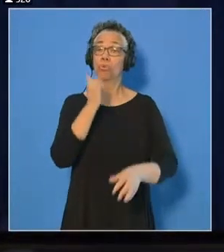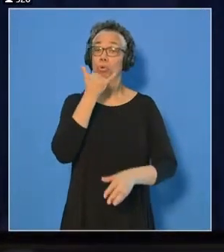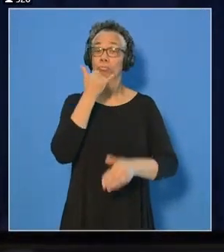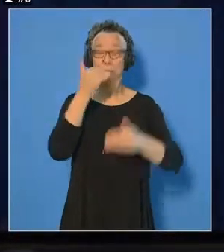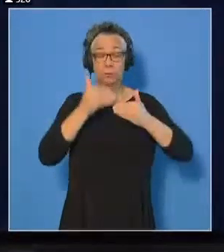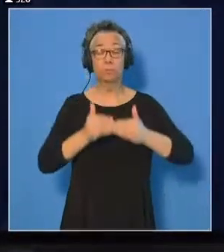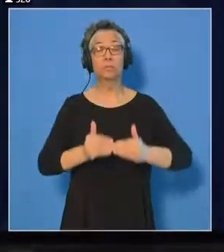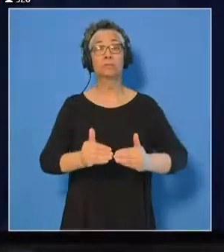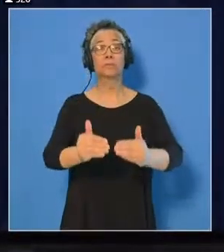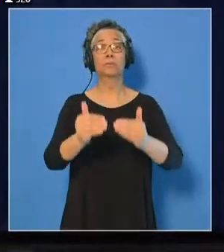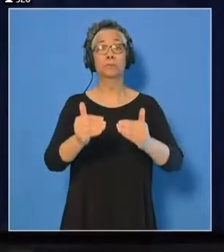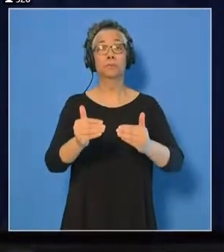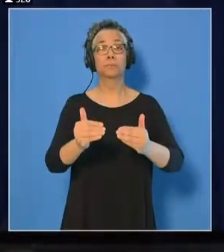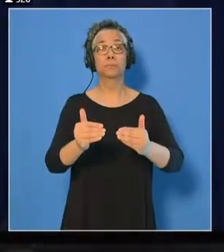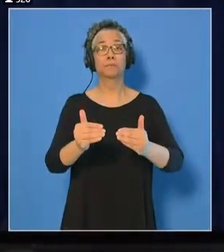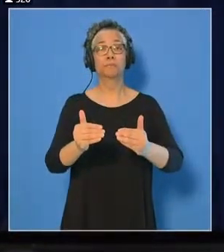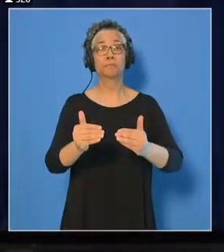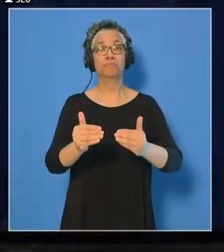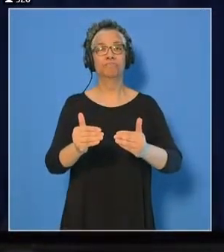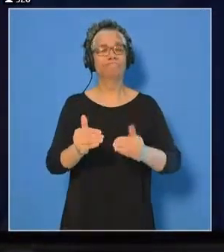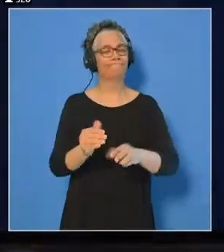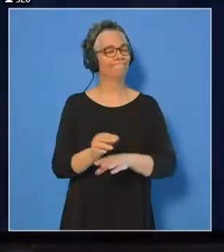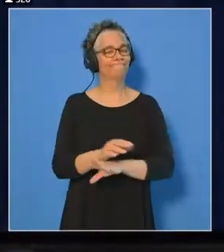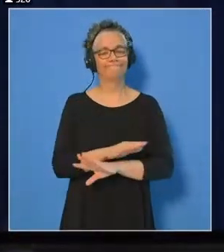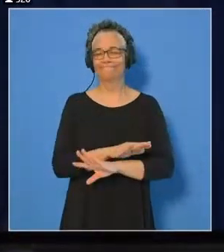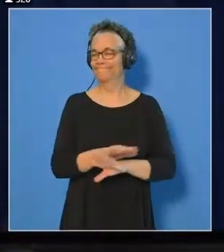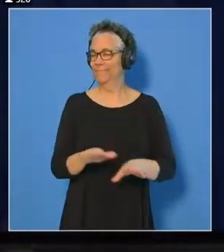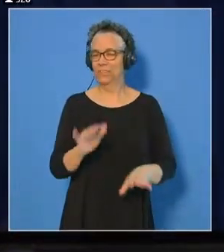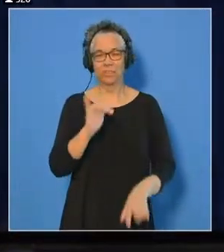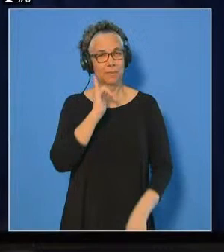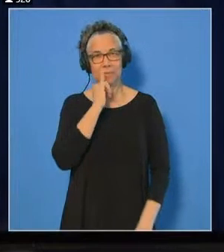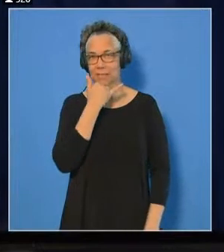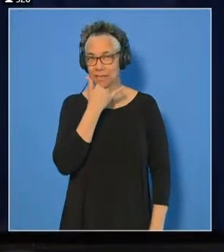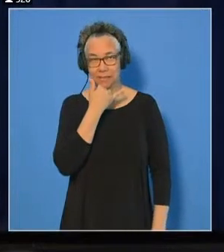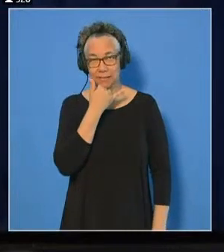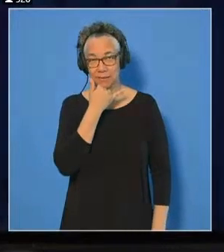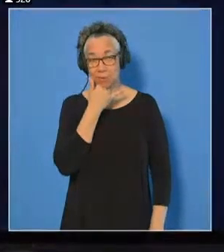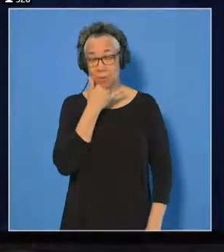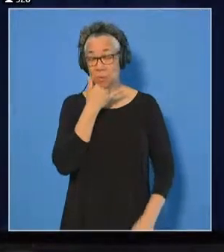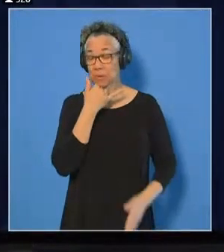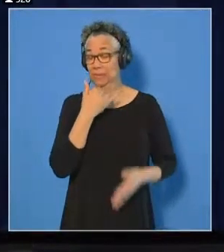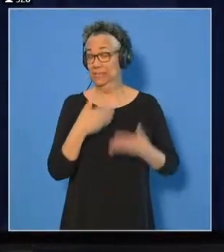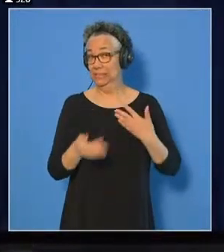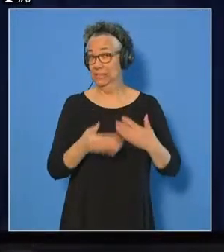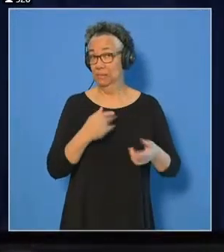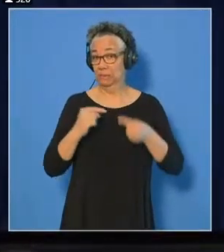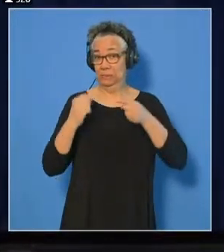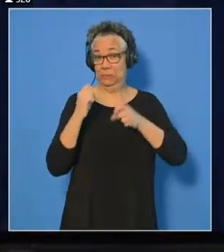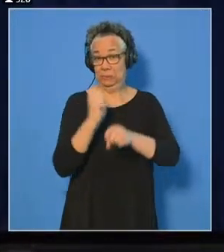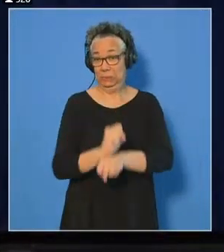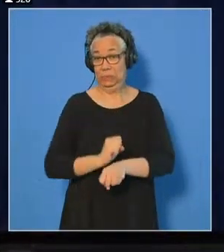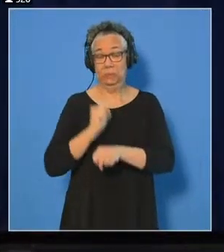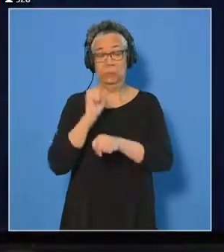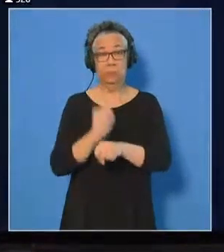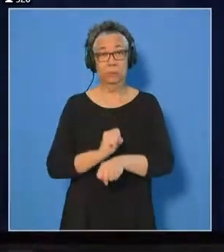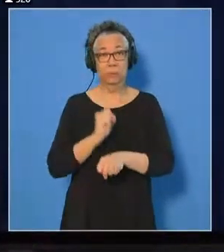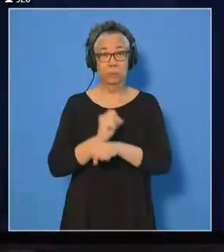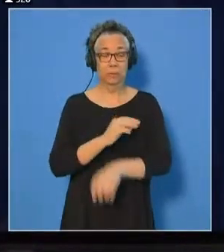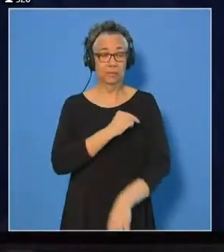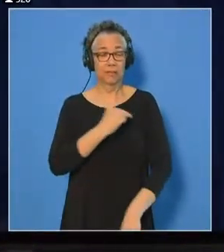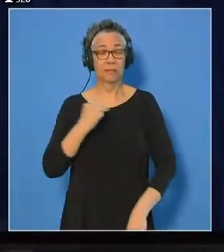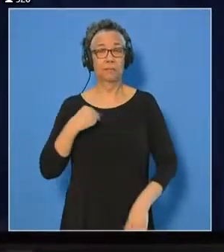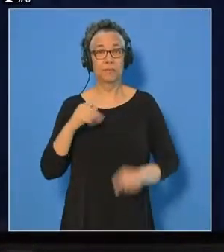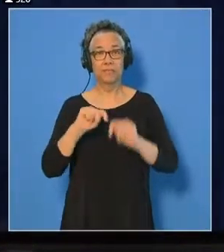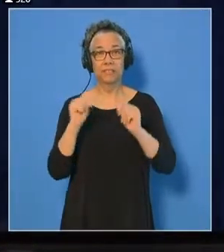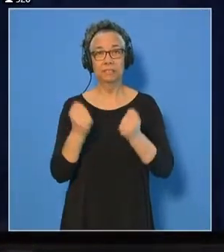forward. Make no mistake, despite the hard work that each and every member of our team,